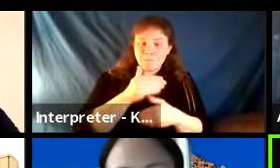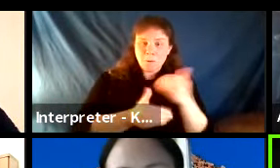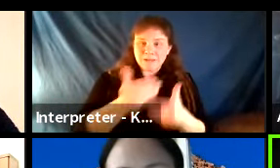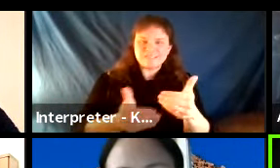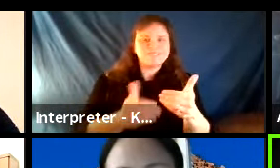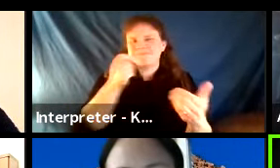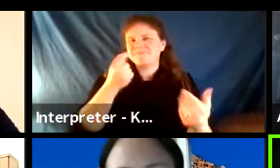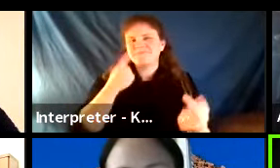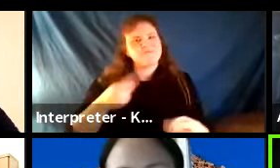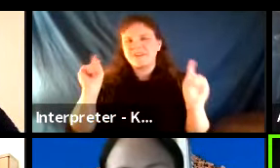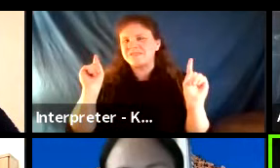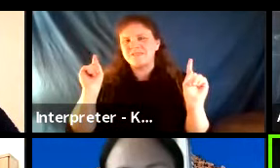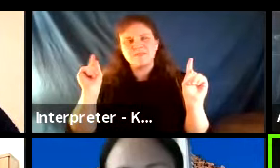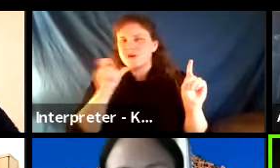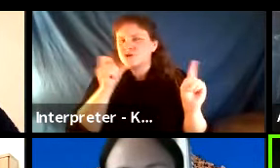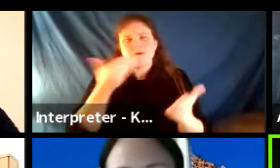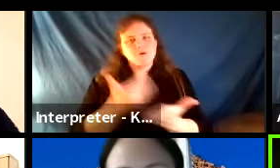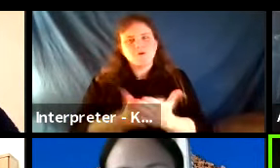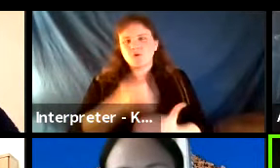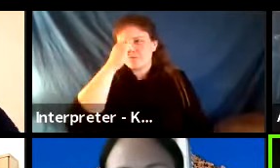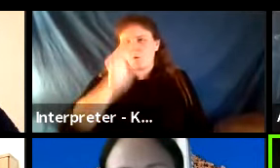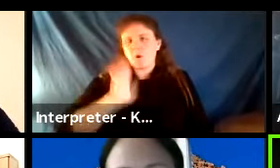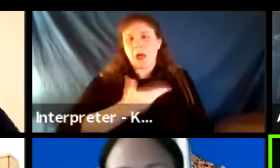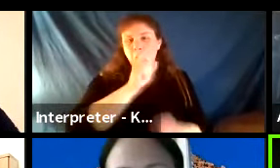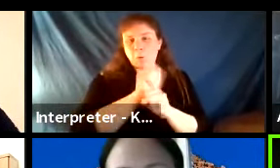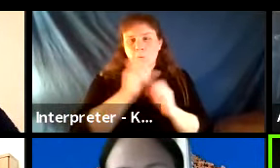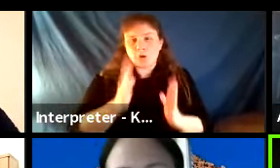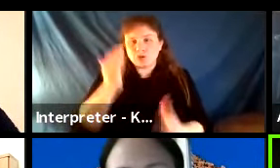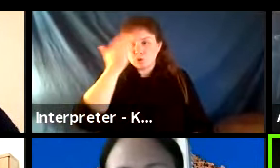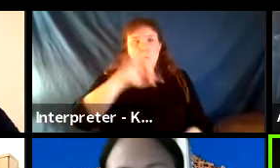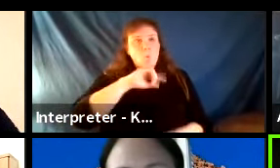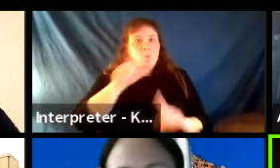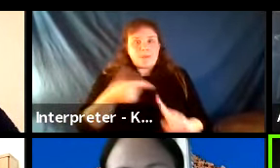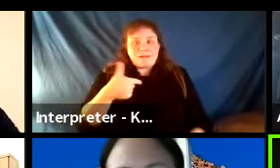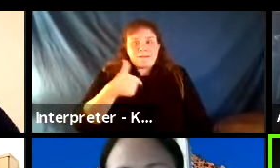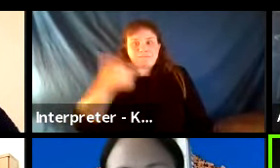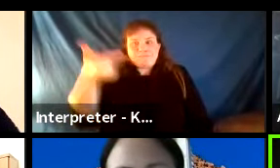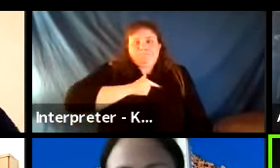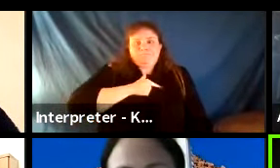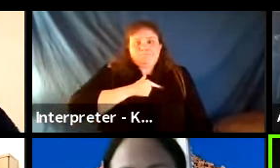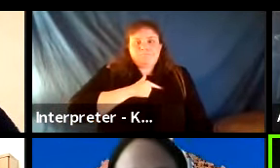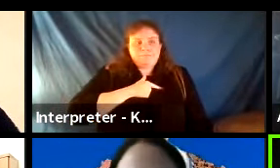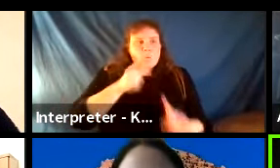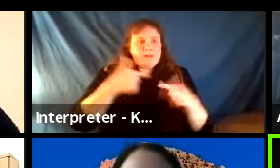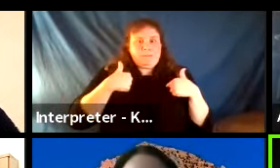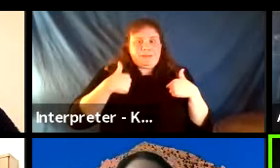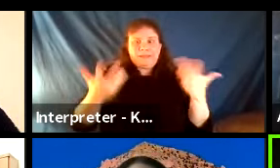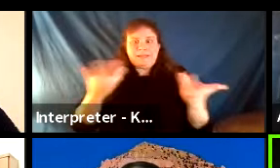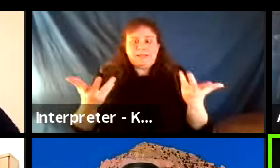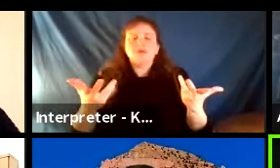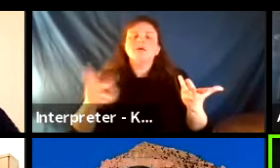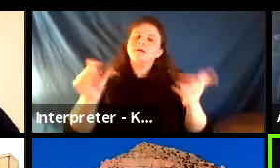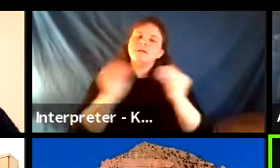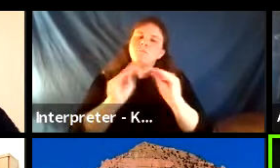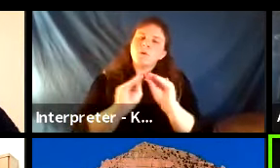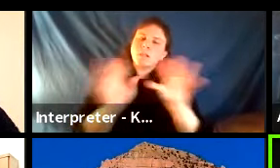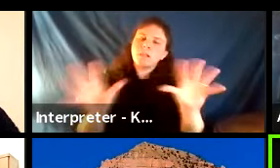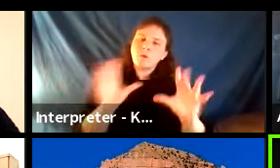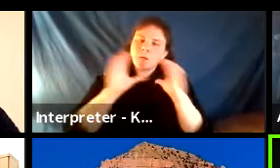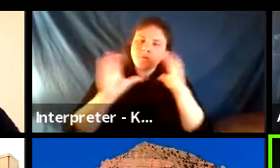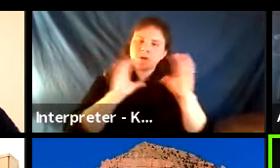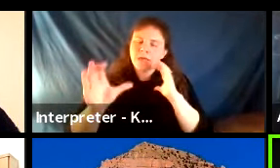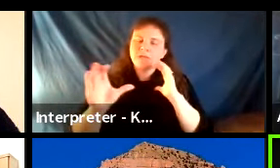a good way for our workers to know when they're going to be in line. And we need to have clear communication of when they're